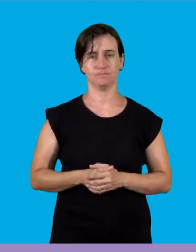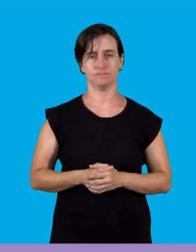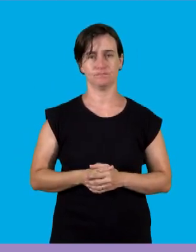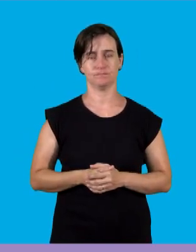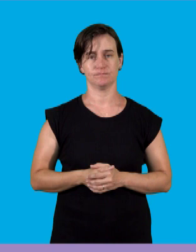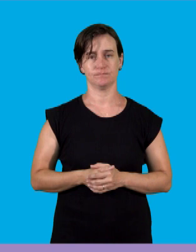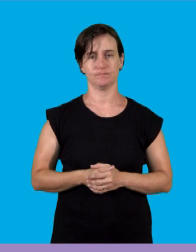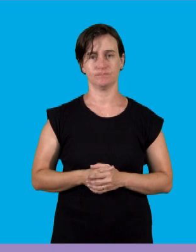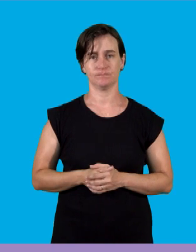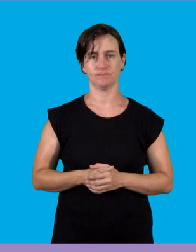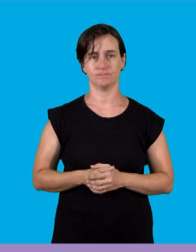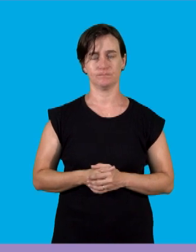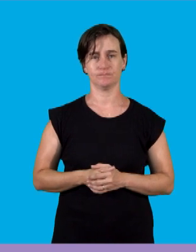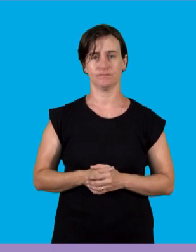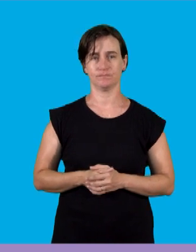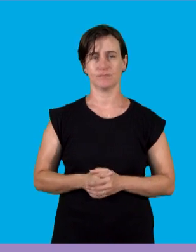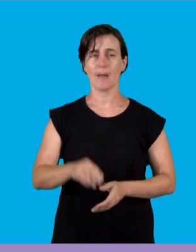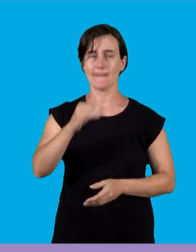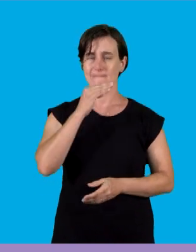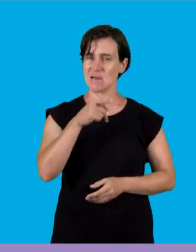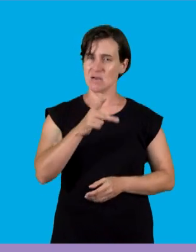going to give us a